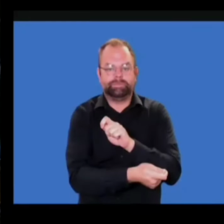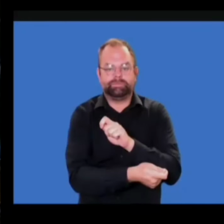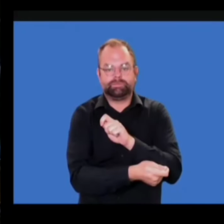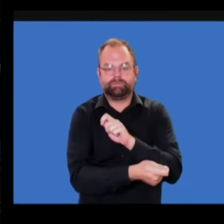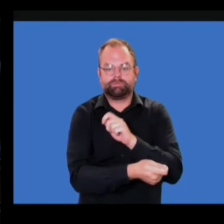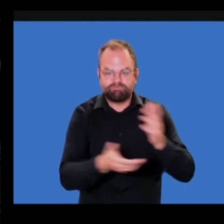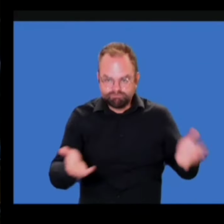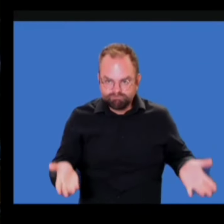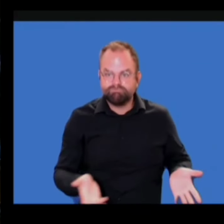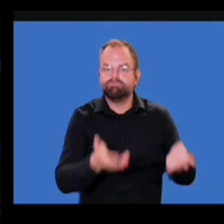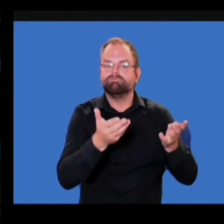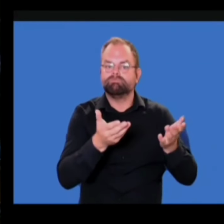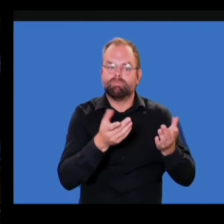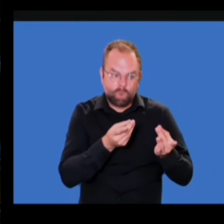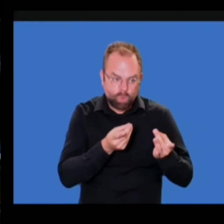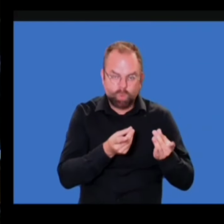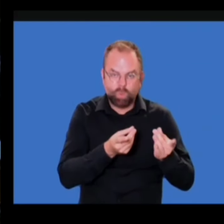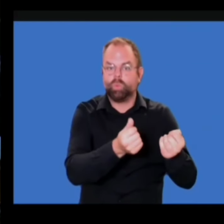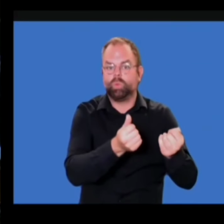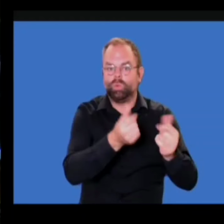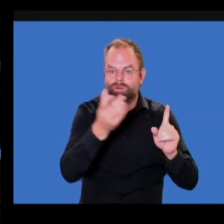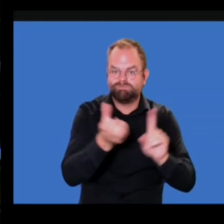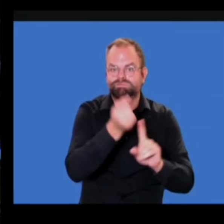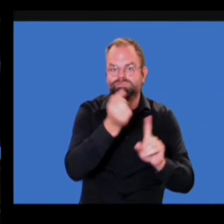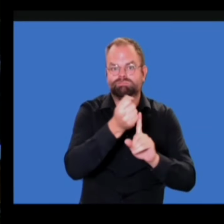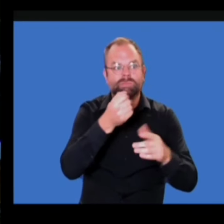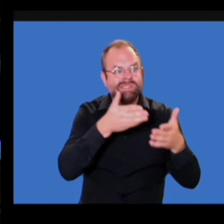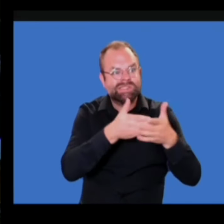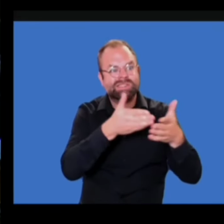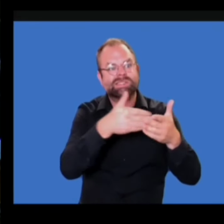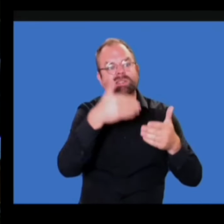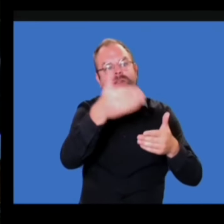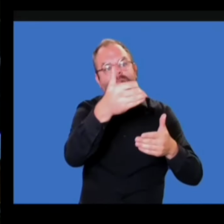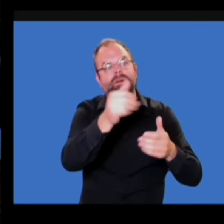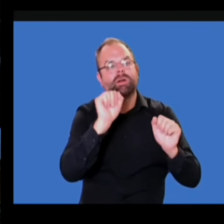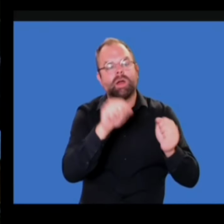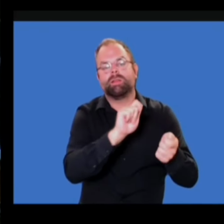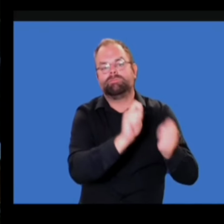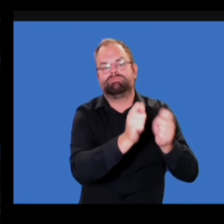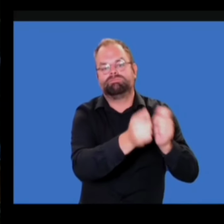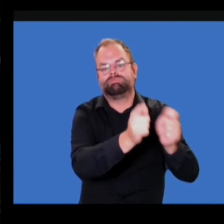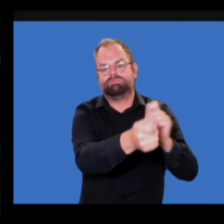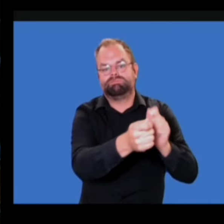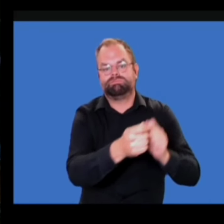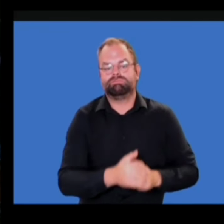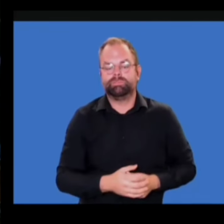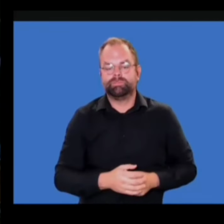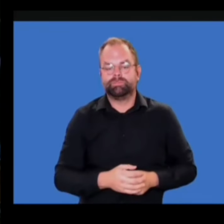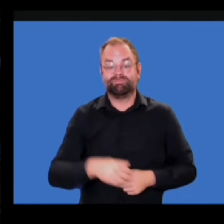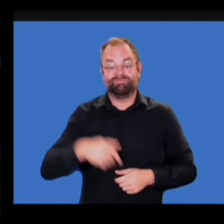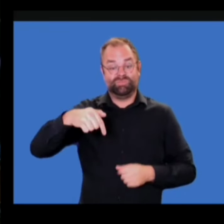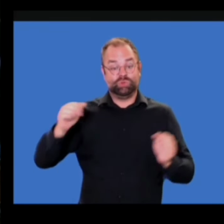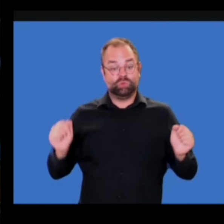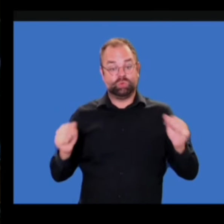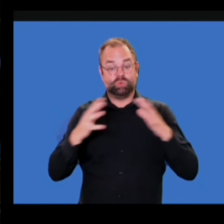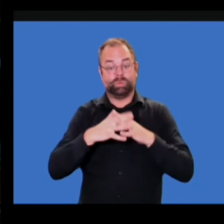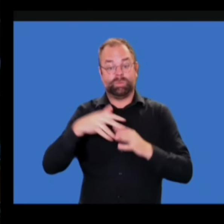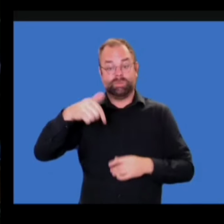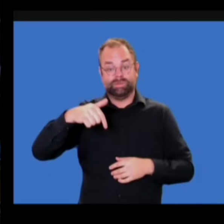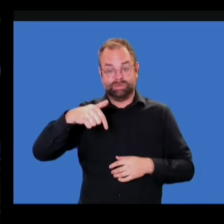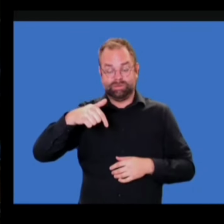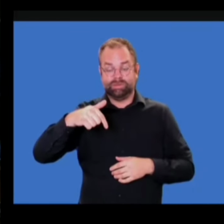to reaffirm our commitment to multilateralism and to chart a pathway forward for a more